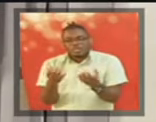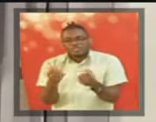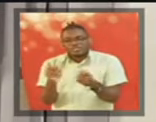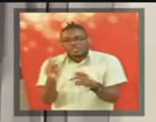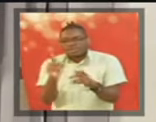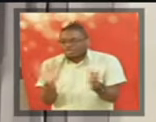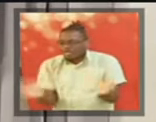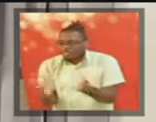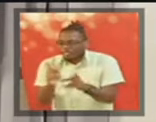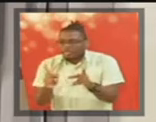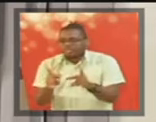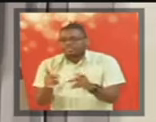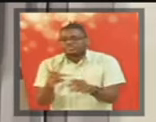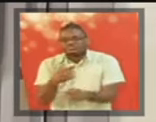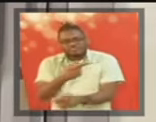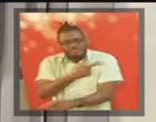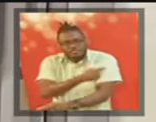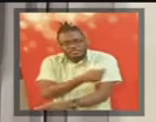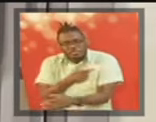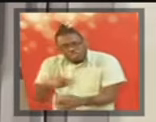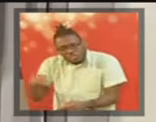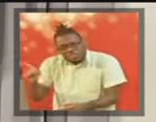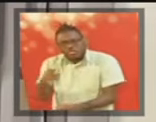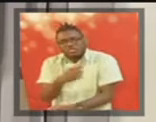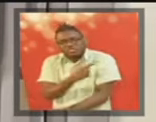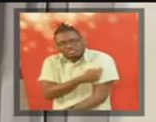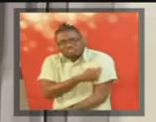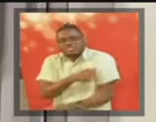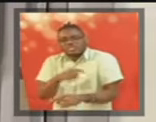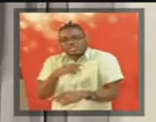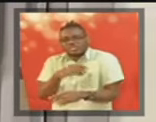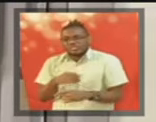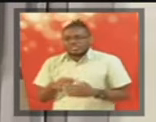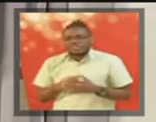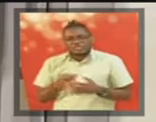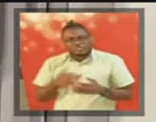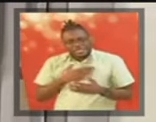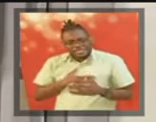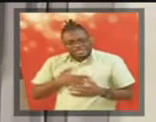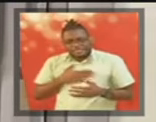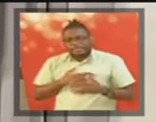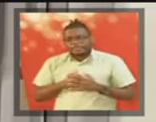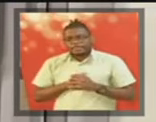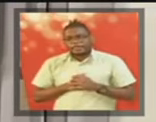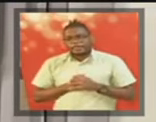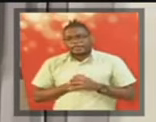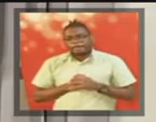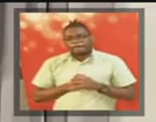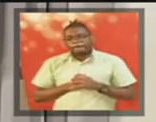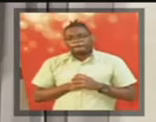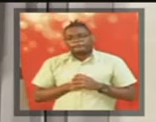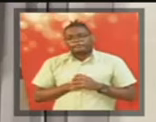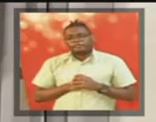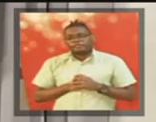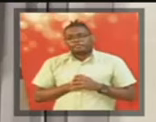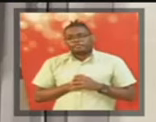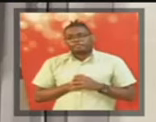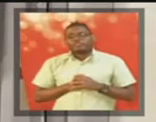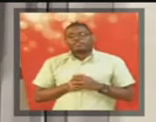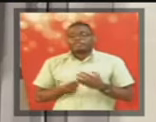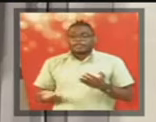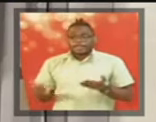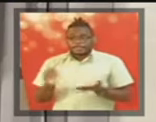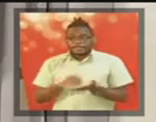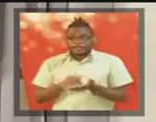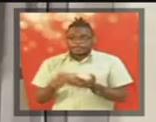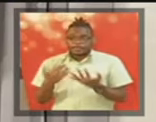having both infections, of course, and the likelihood of a poor outcome becomes even greater. So again, we have to wait and see how